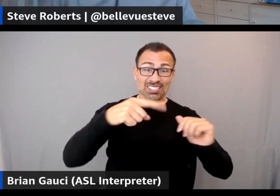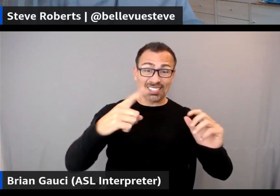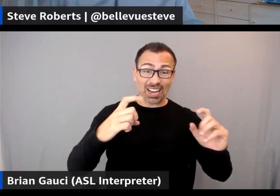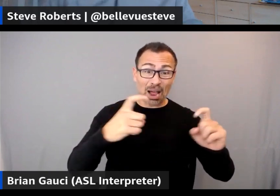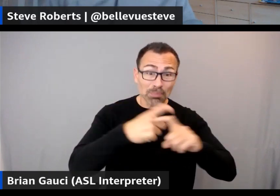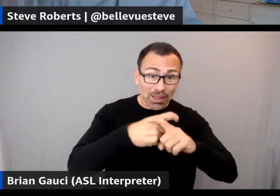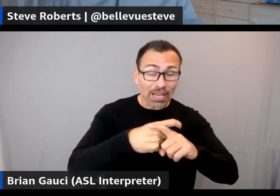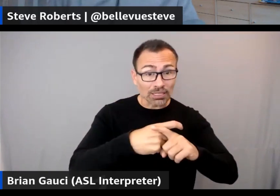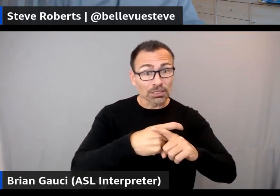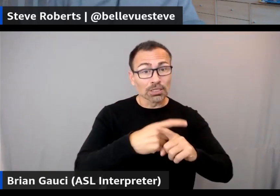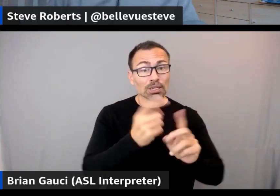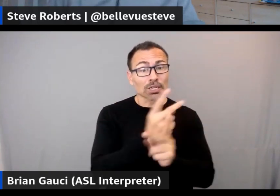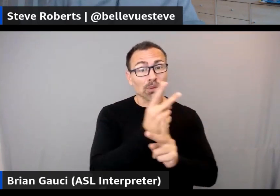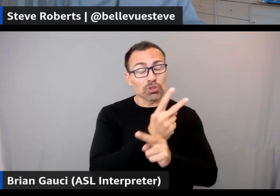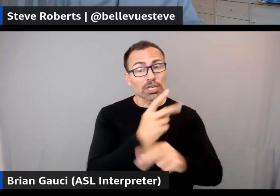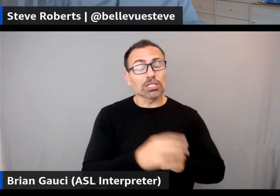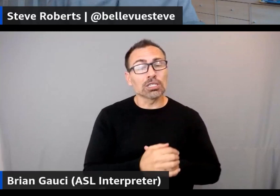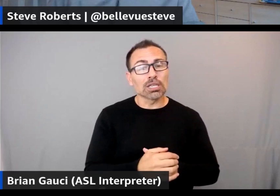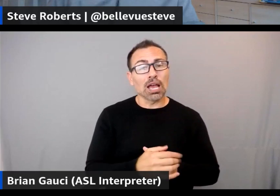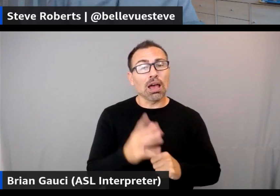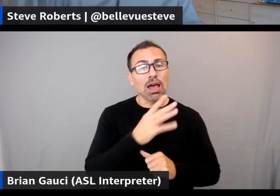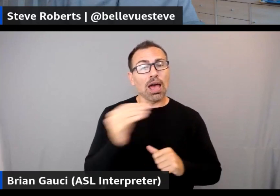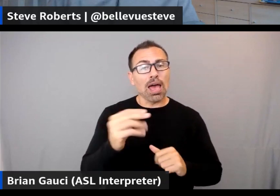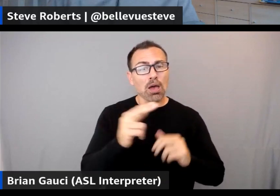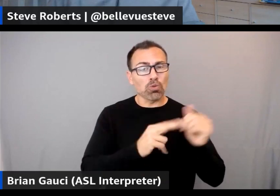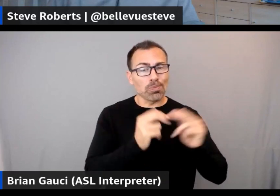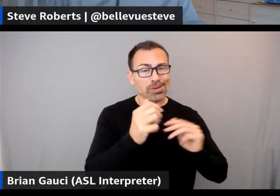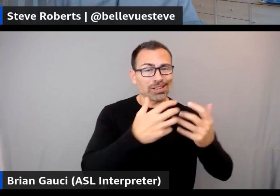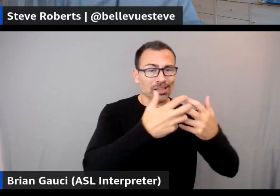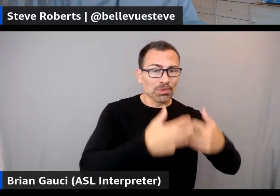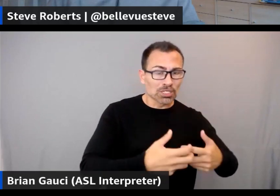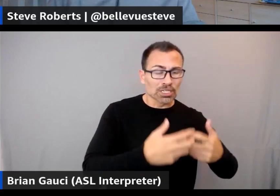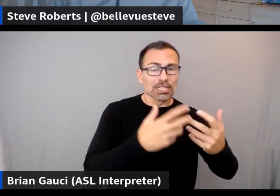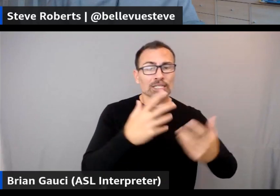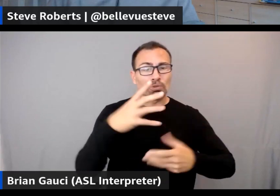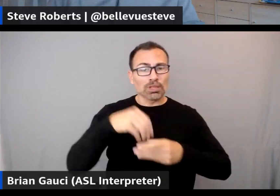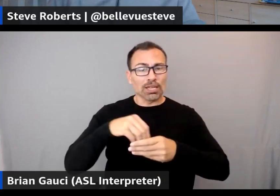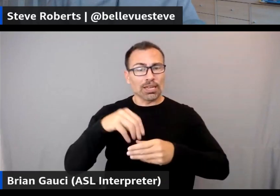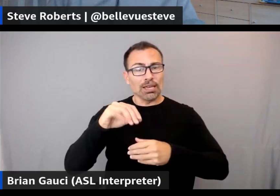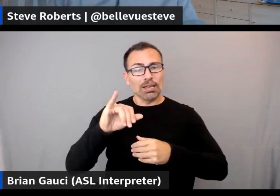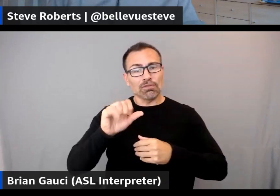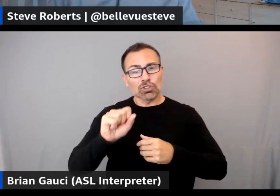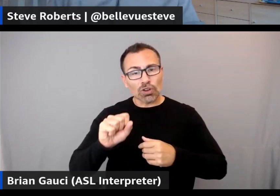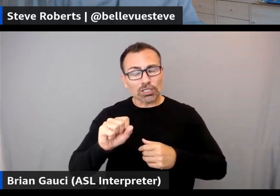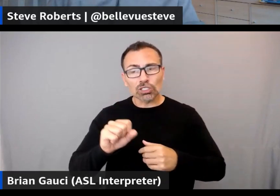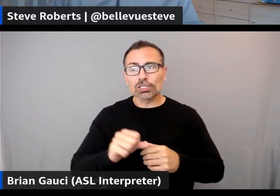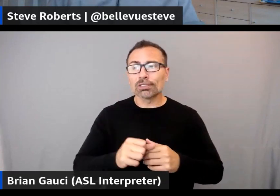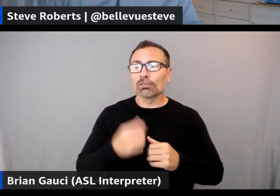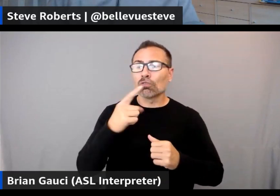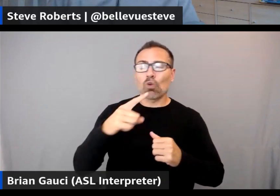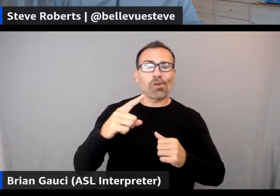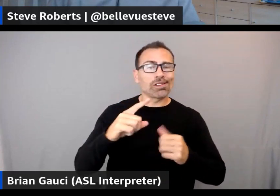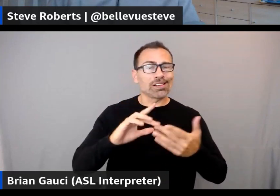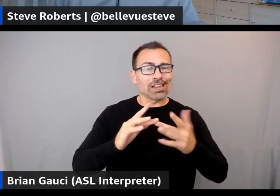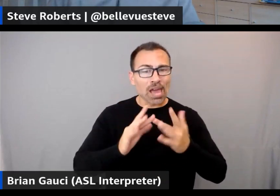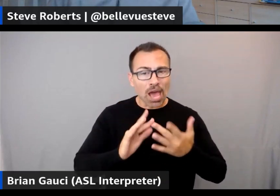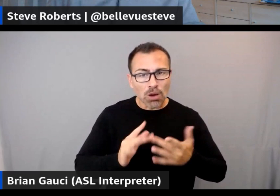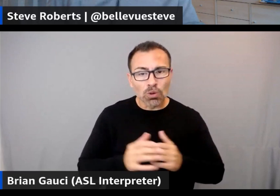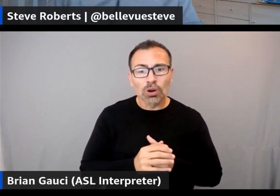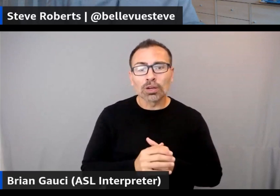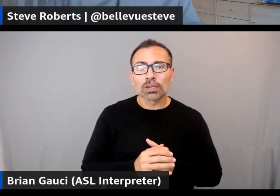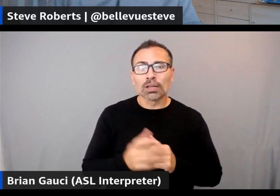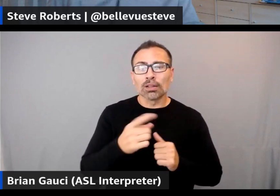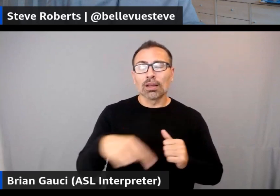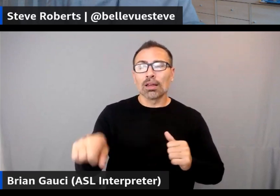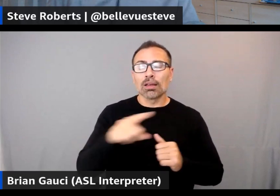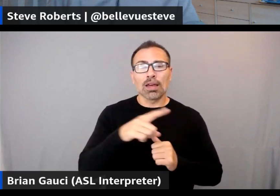computations. And we are building the machines and the infrastructure with networking, with our EFA, and of course data center scale